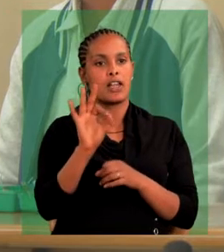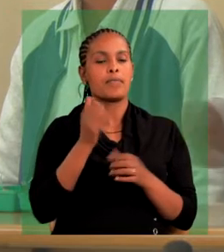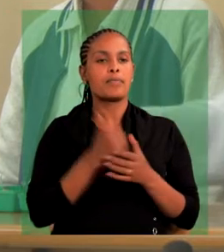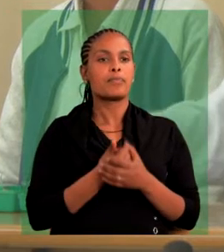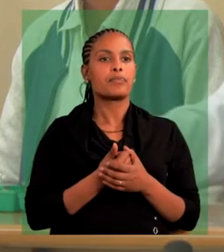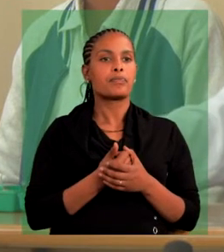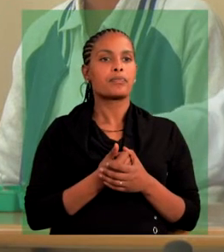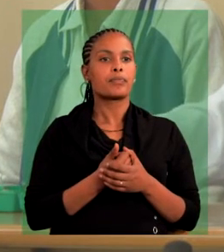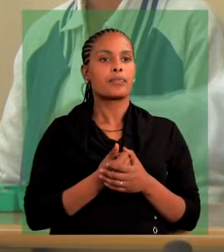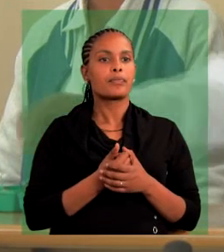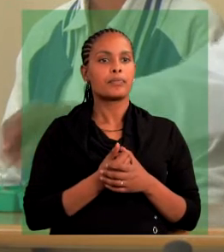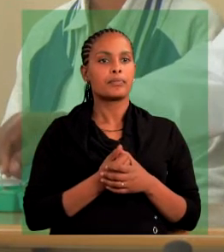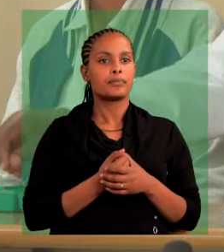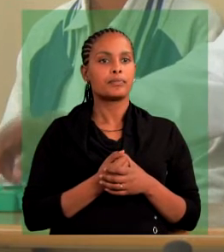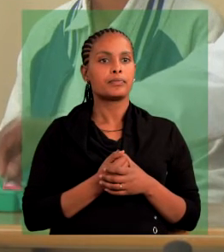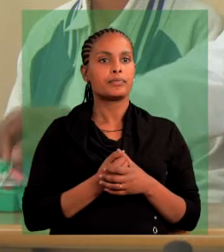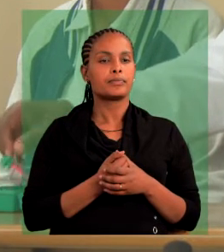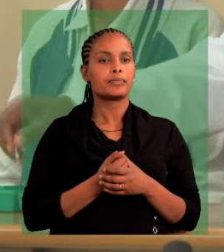any one.